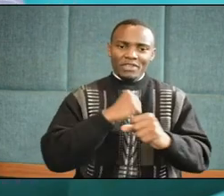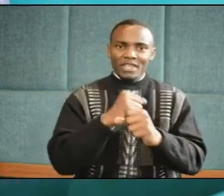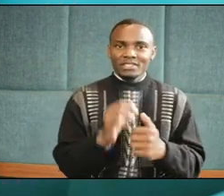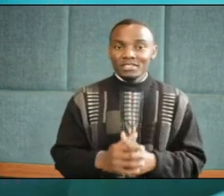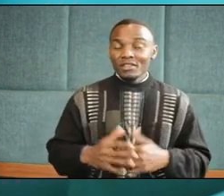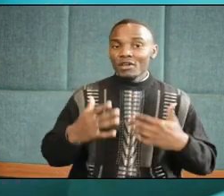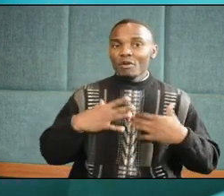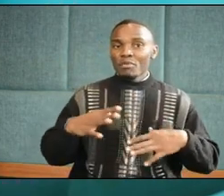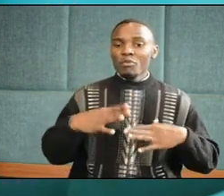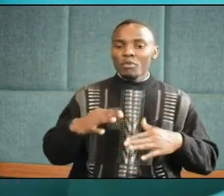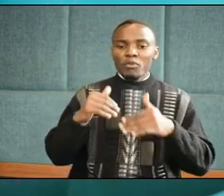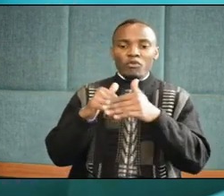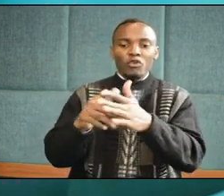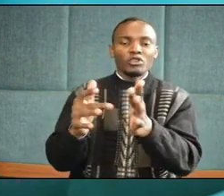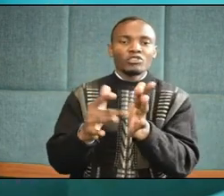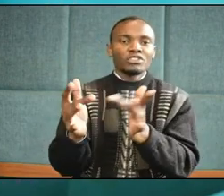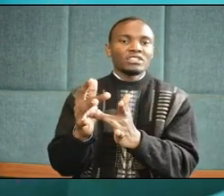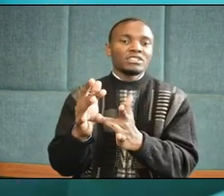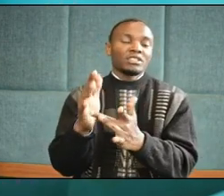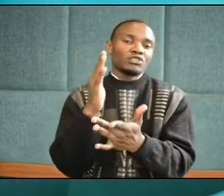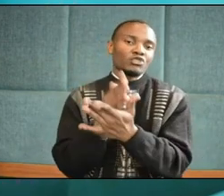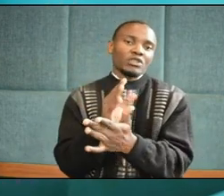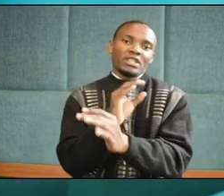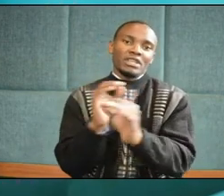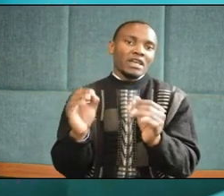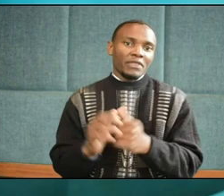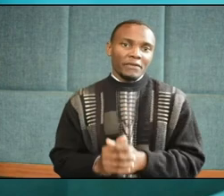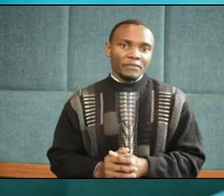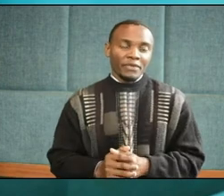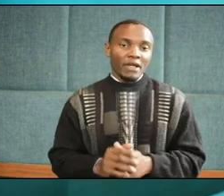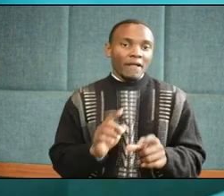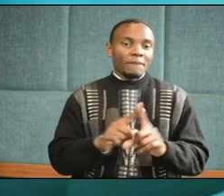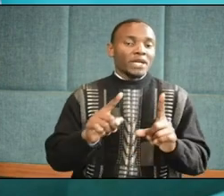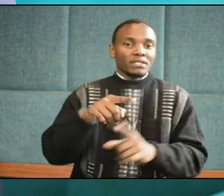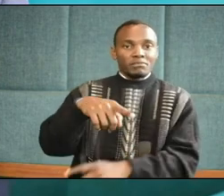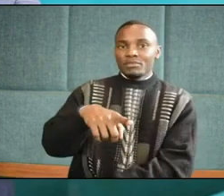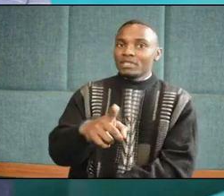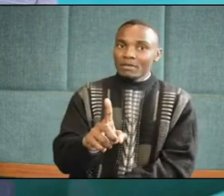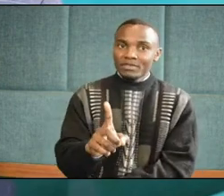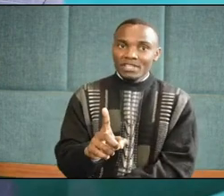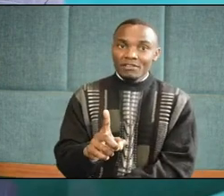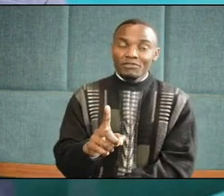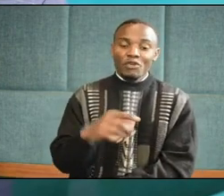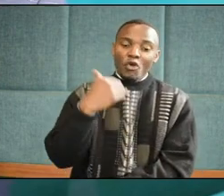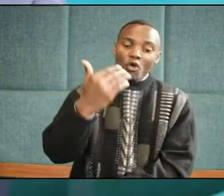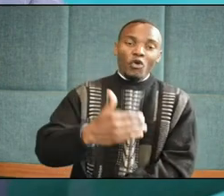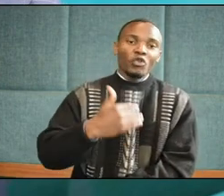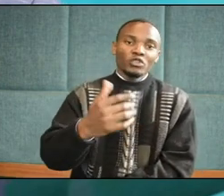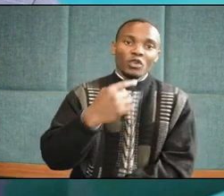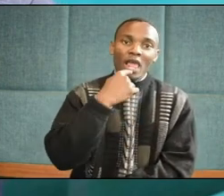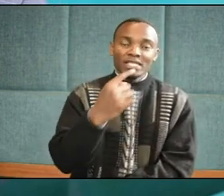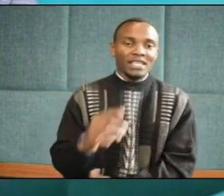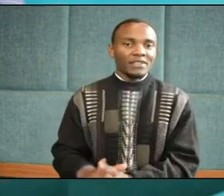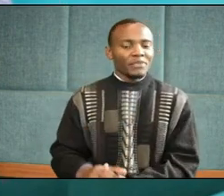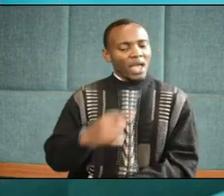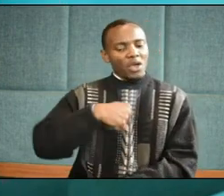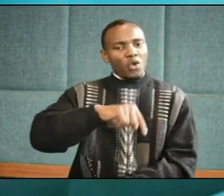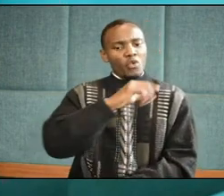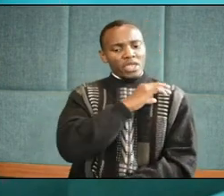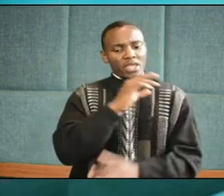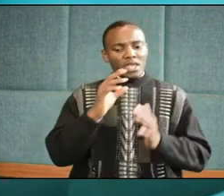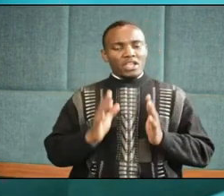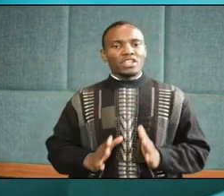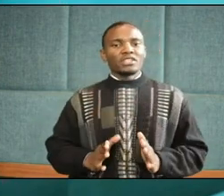true followers of Jesus Christ, despite the fact that we say Christians in